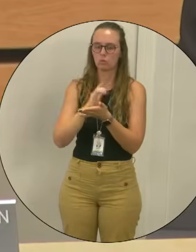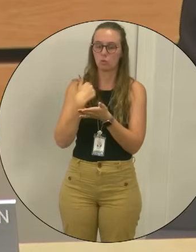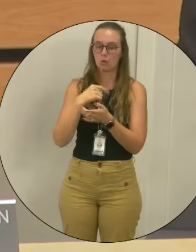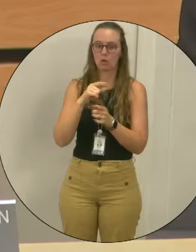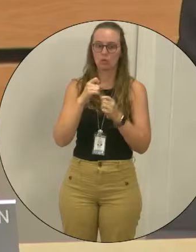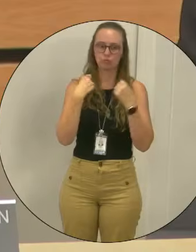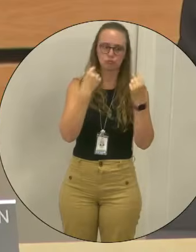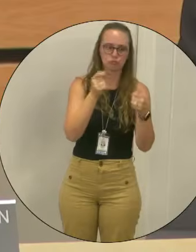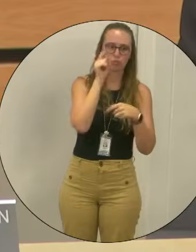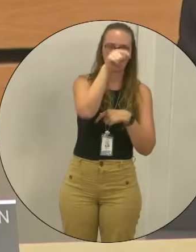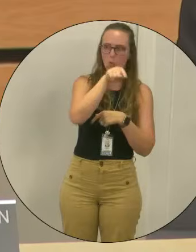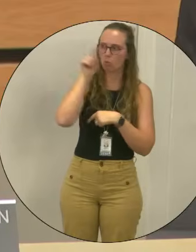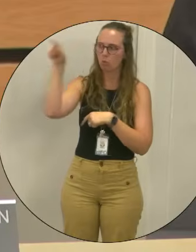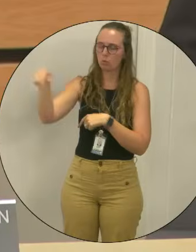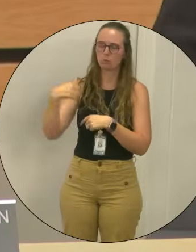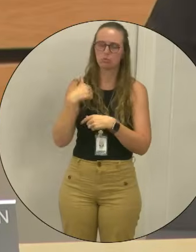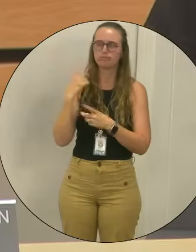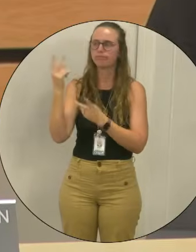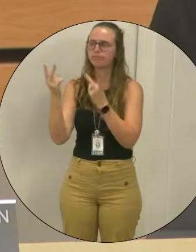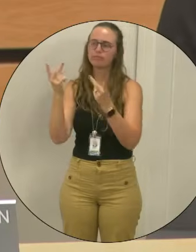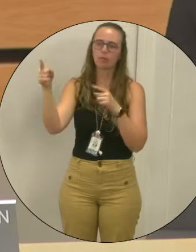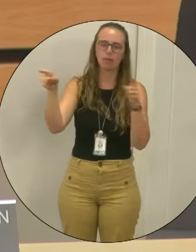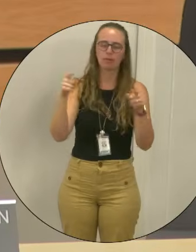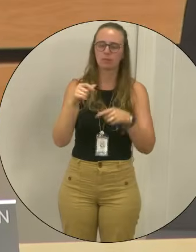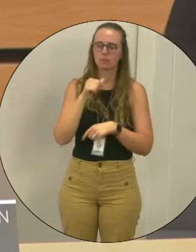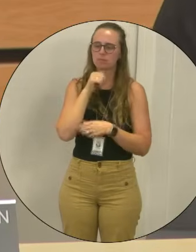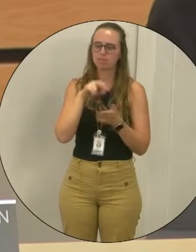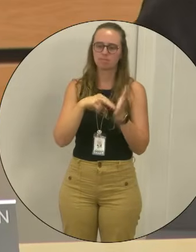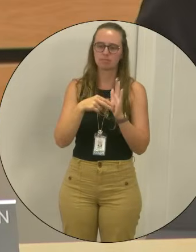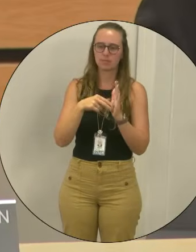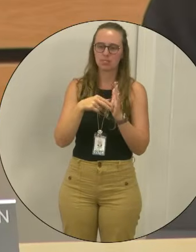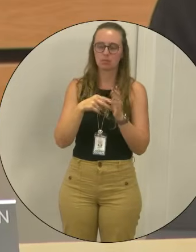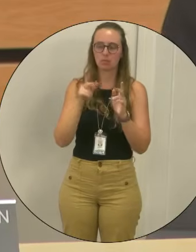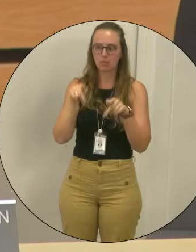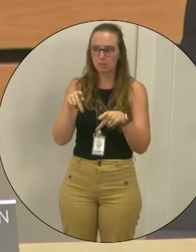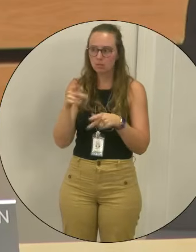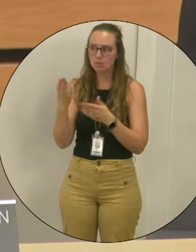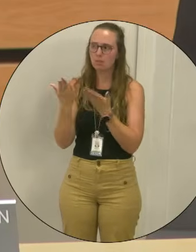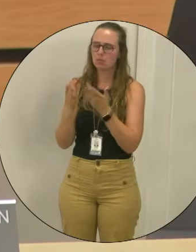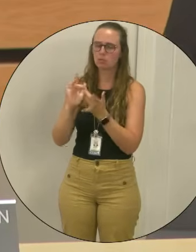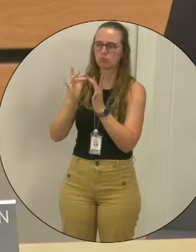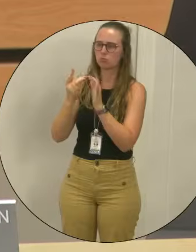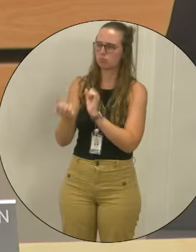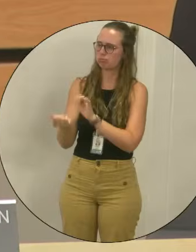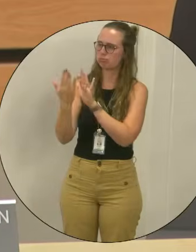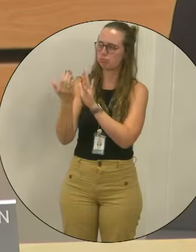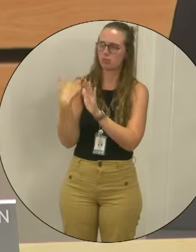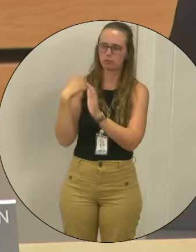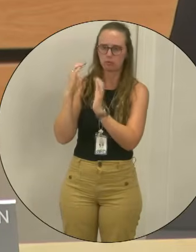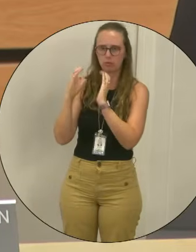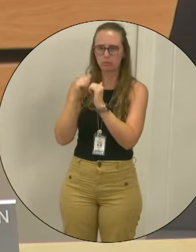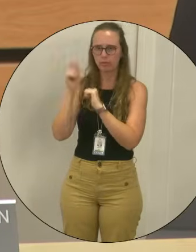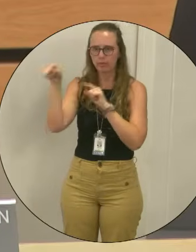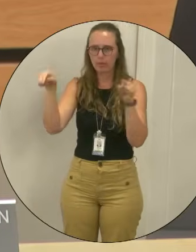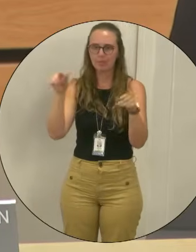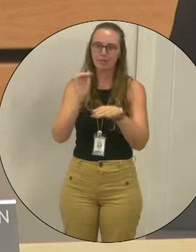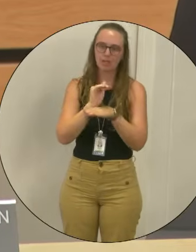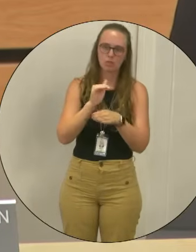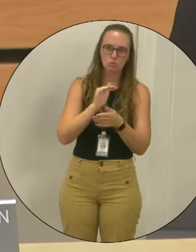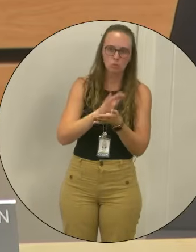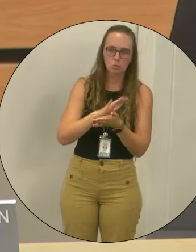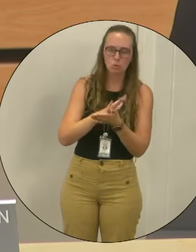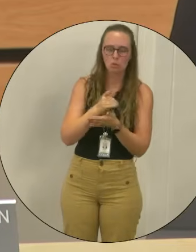to our rural schools? It doesn't even mean in person, maybe virtually too, having conversations with our night schools,